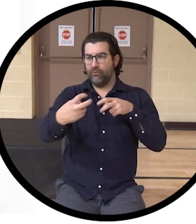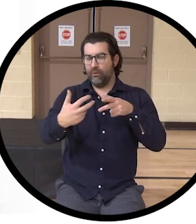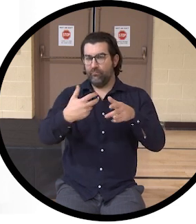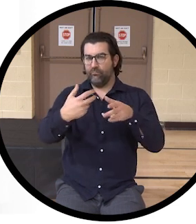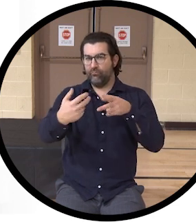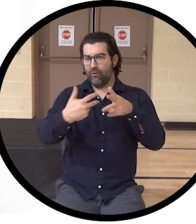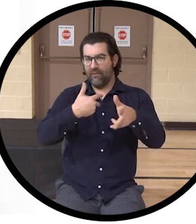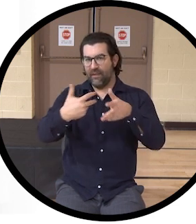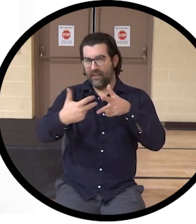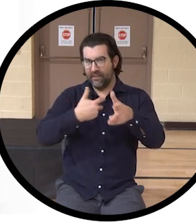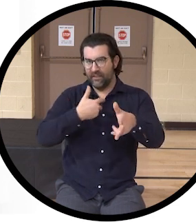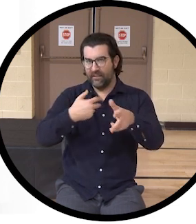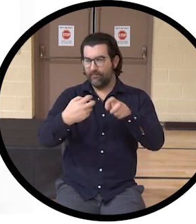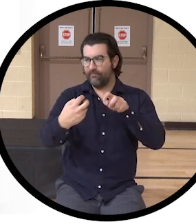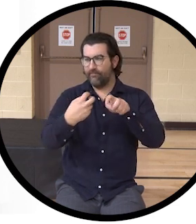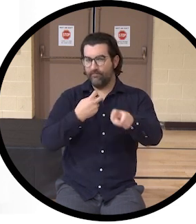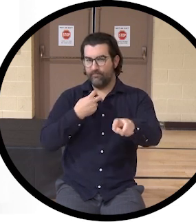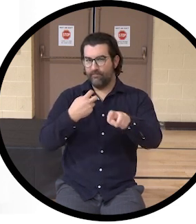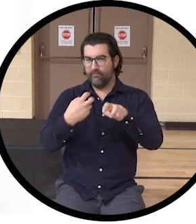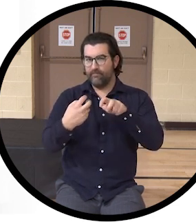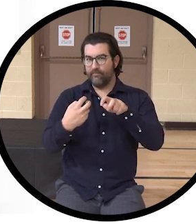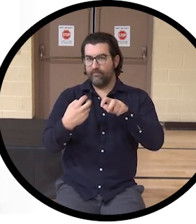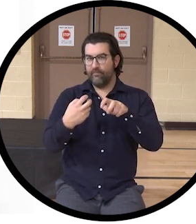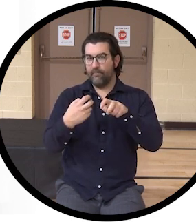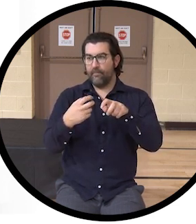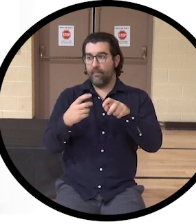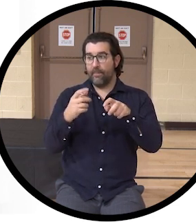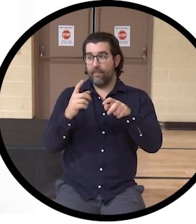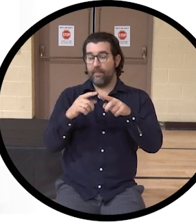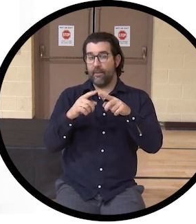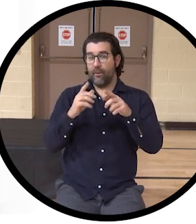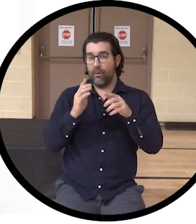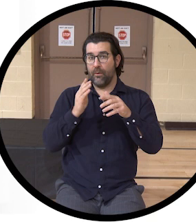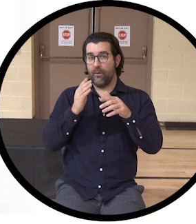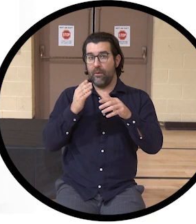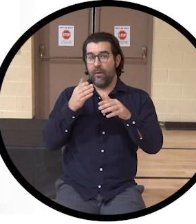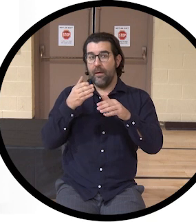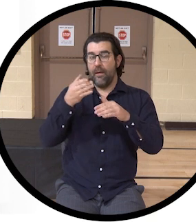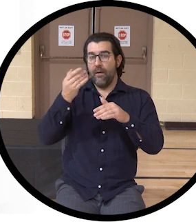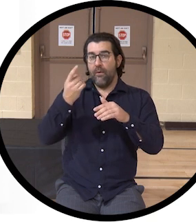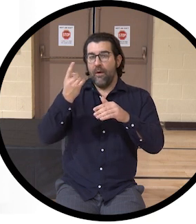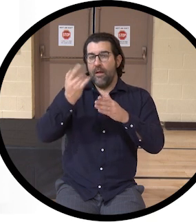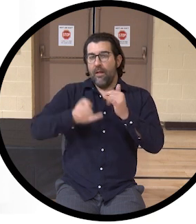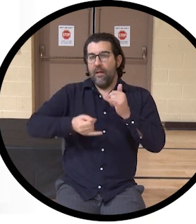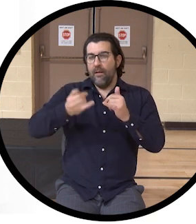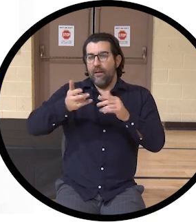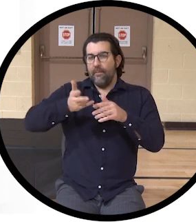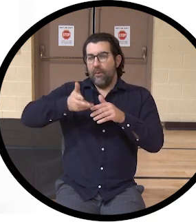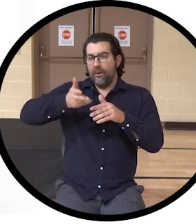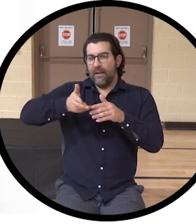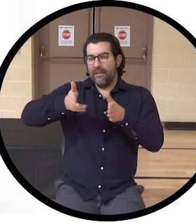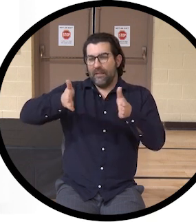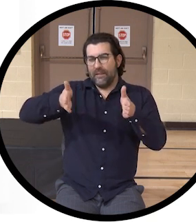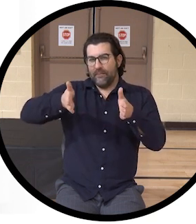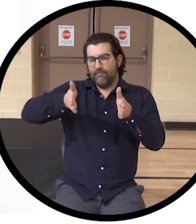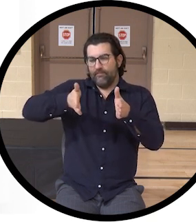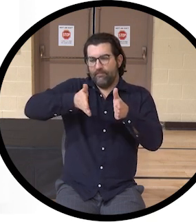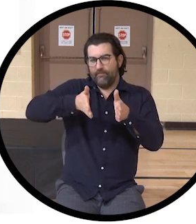to Highland area, but then as it goes past, there's 1 less parking lane. It's a little bit narrower.